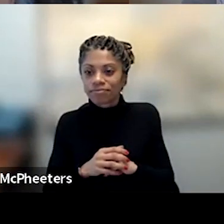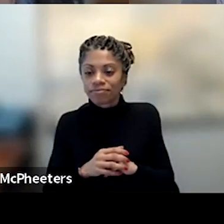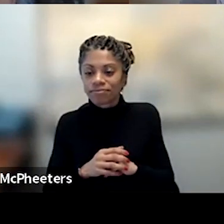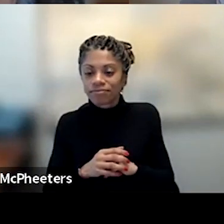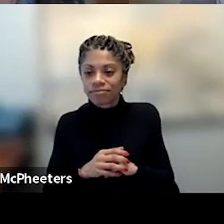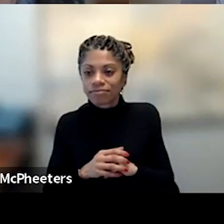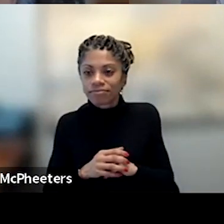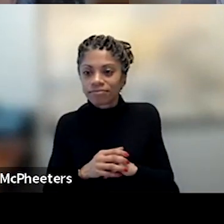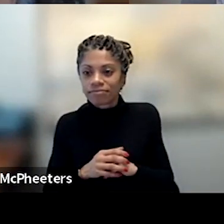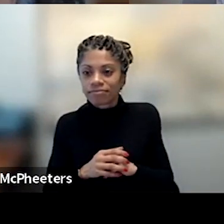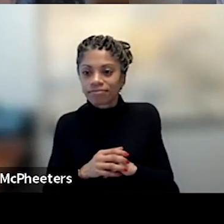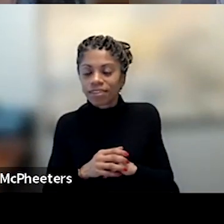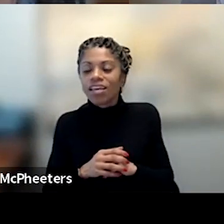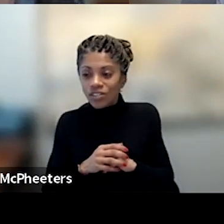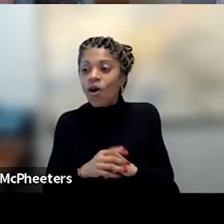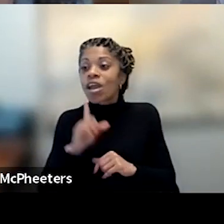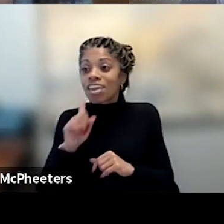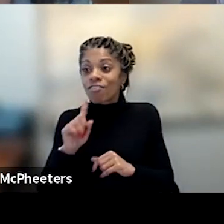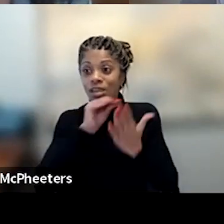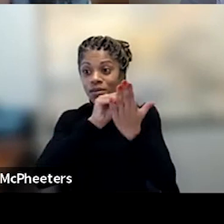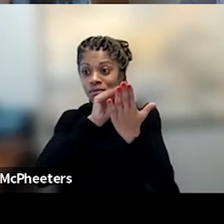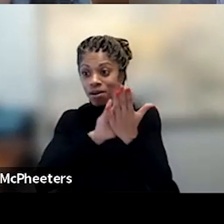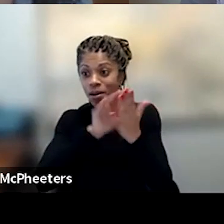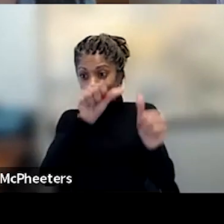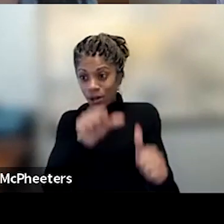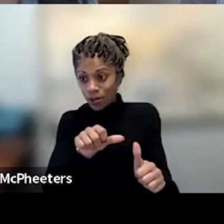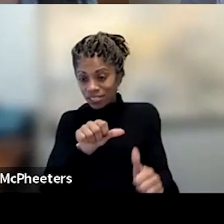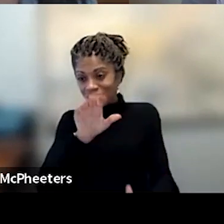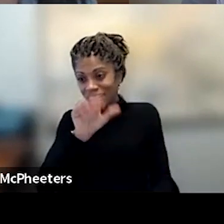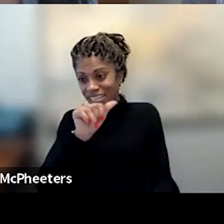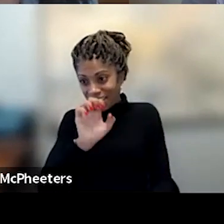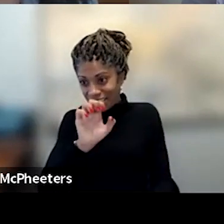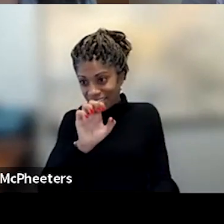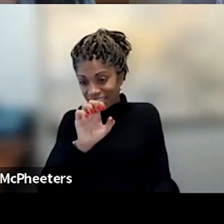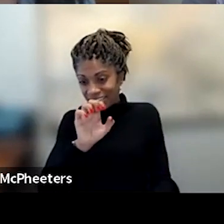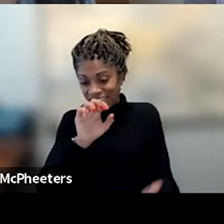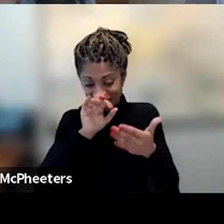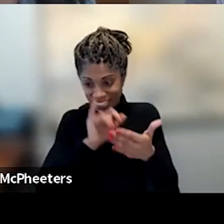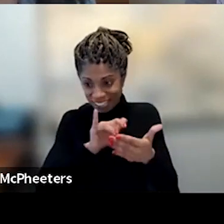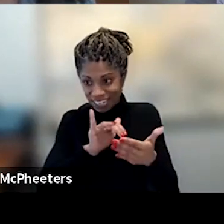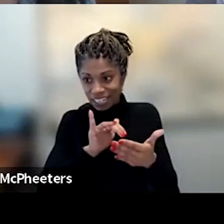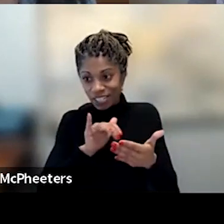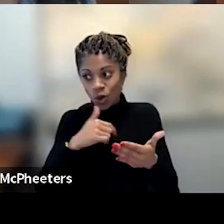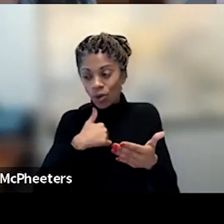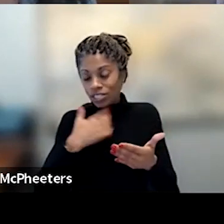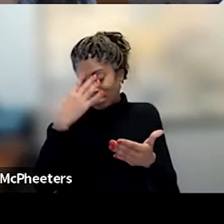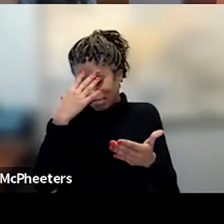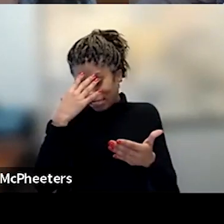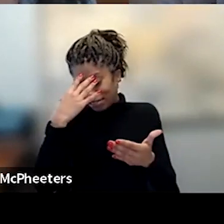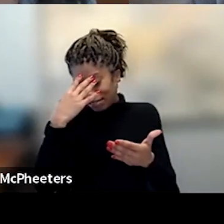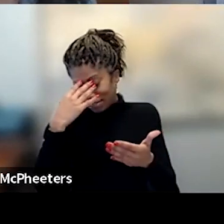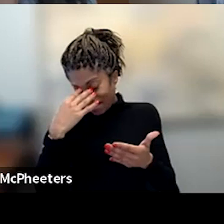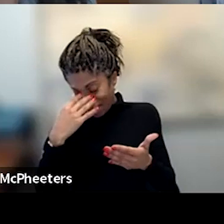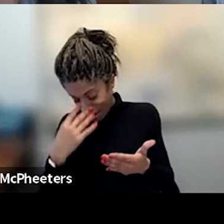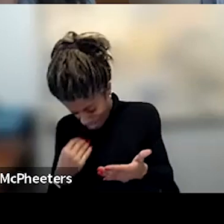scenario is that someone will use them. Like that's what we go to sleep at night hoping for. And Kaniqua, what you all did is you all took